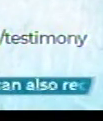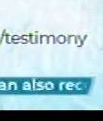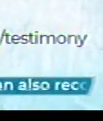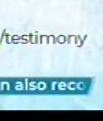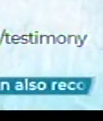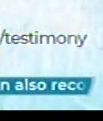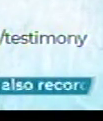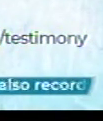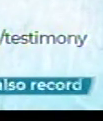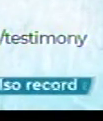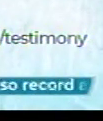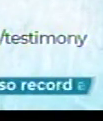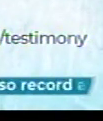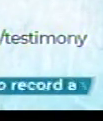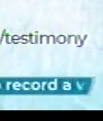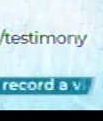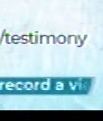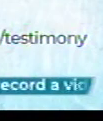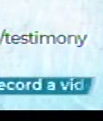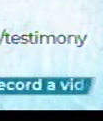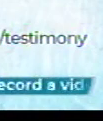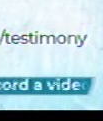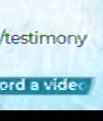shout, amen.